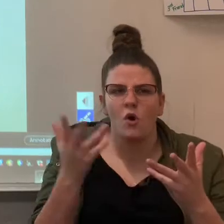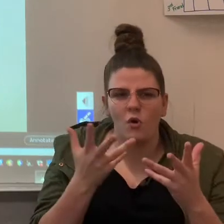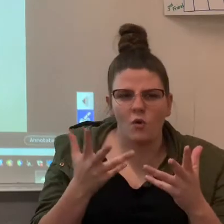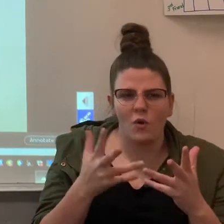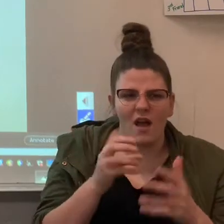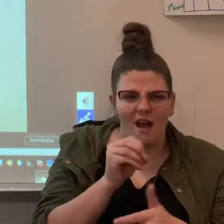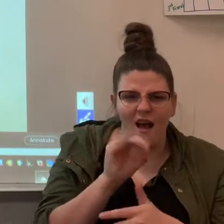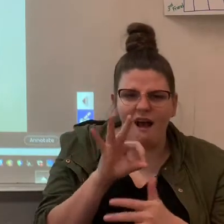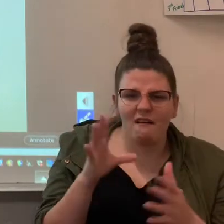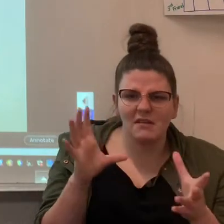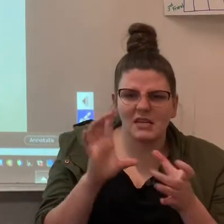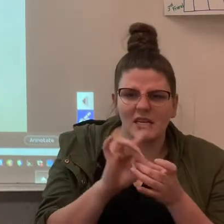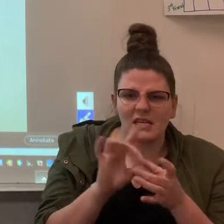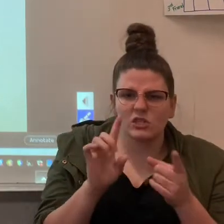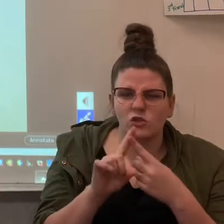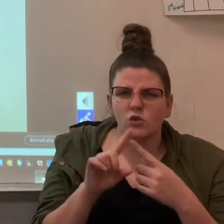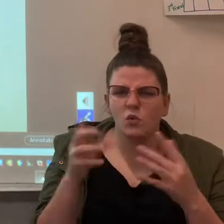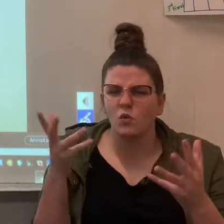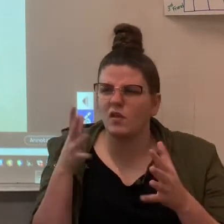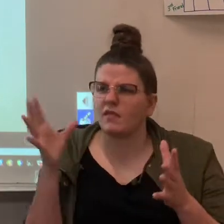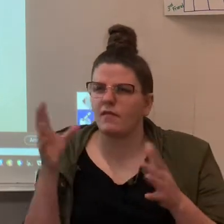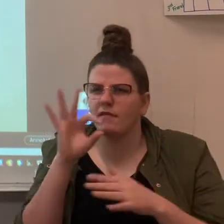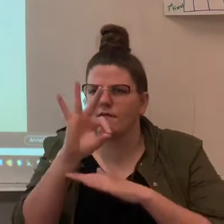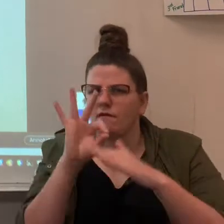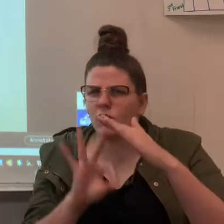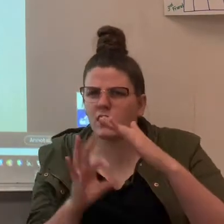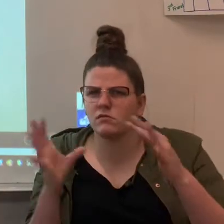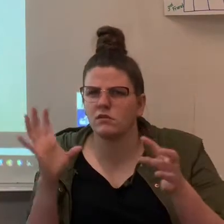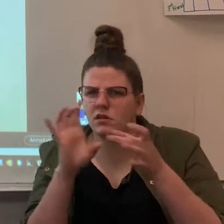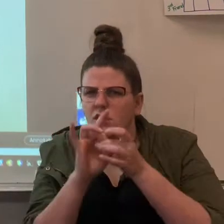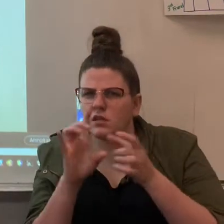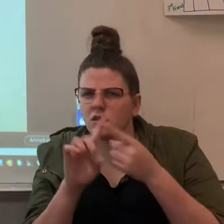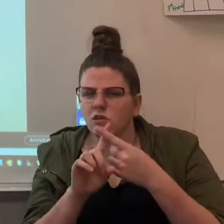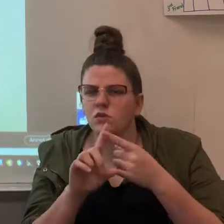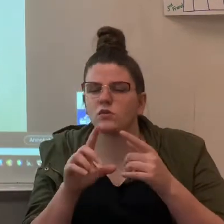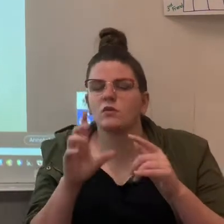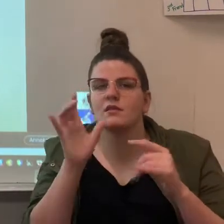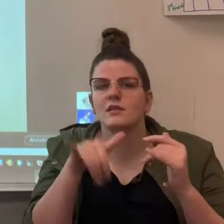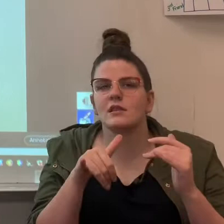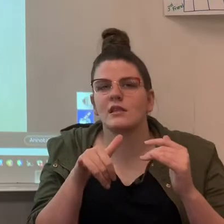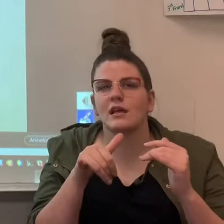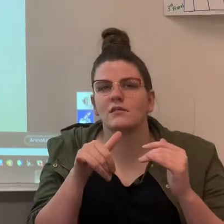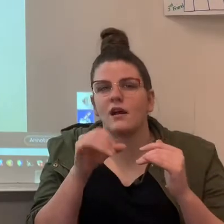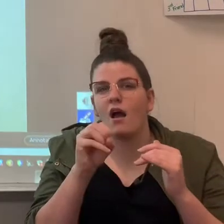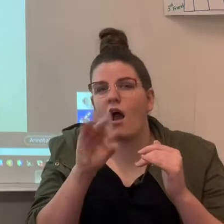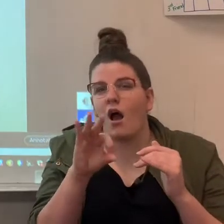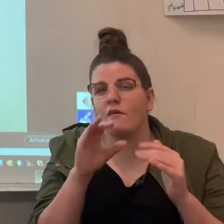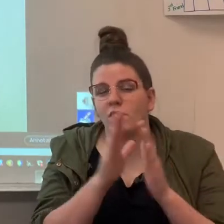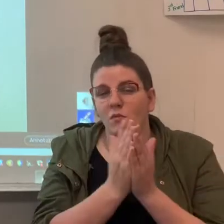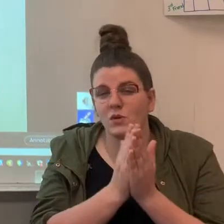is connected to. So this is of these books, 3/4 of them were about space. And when we do